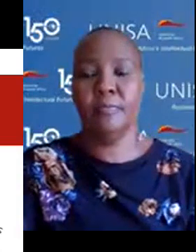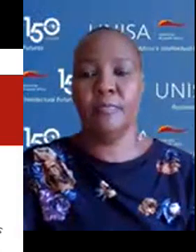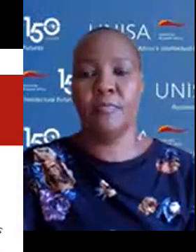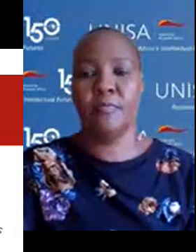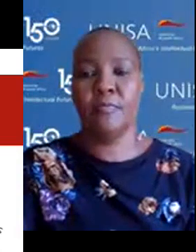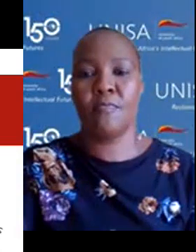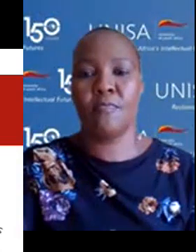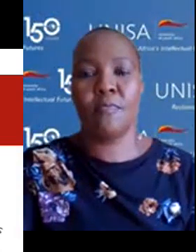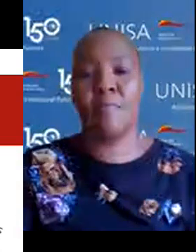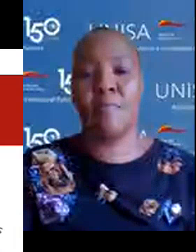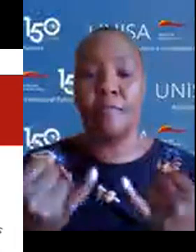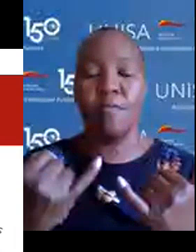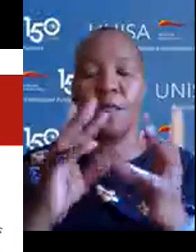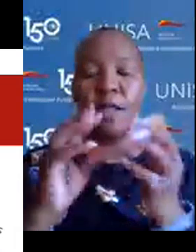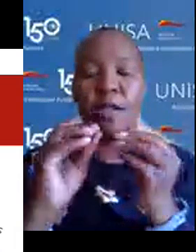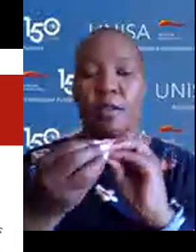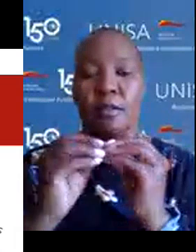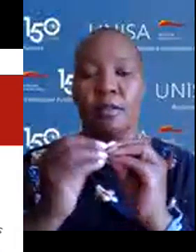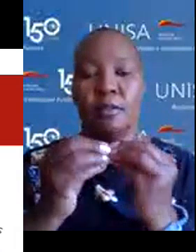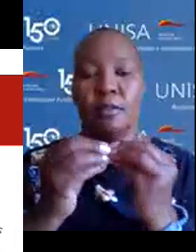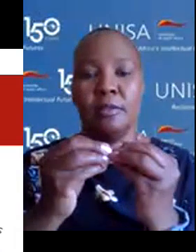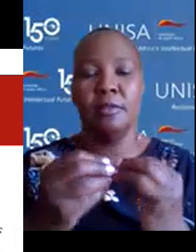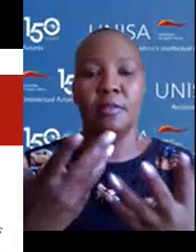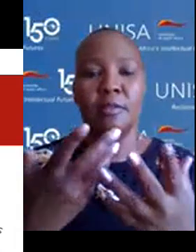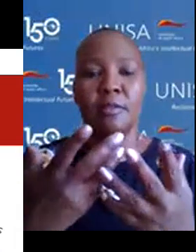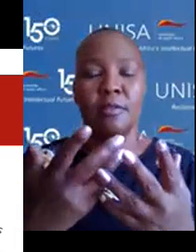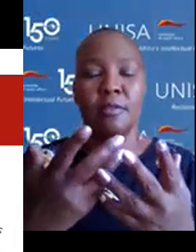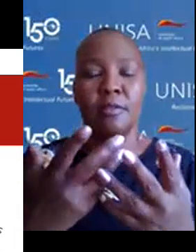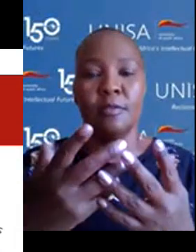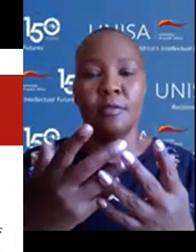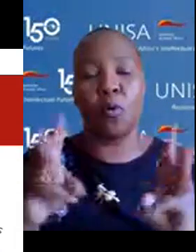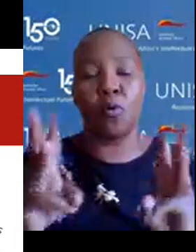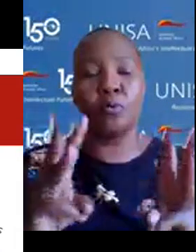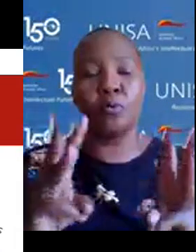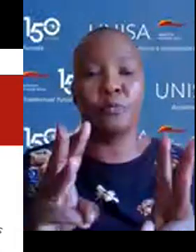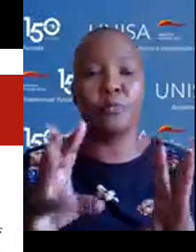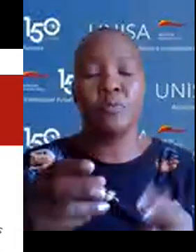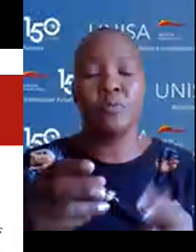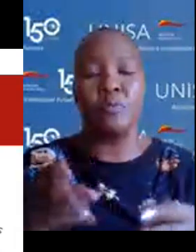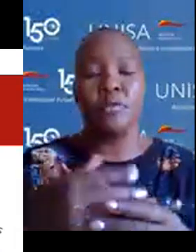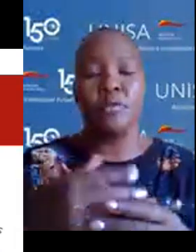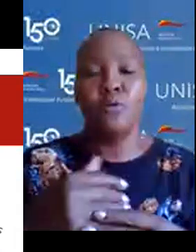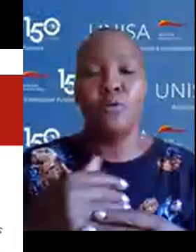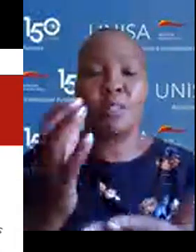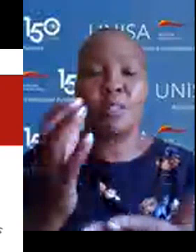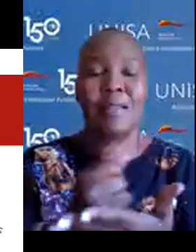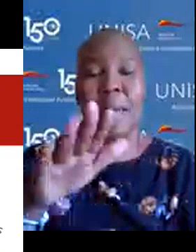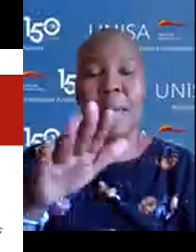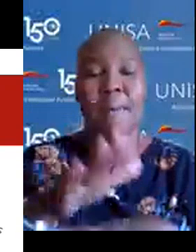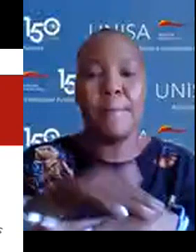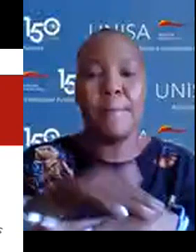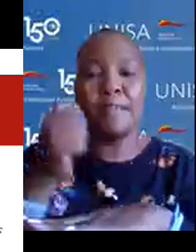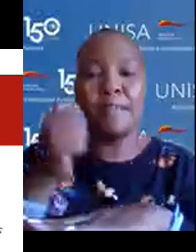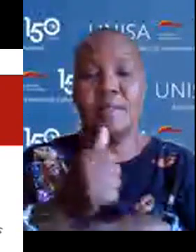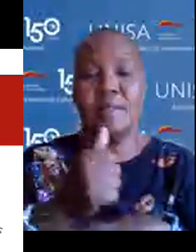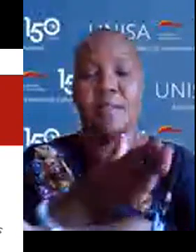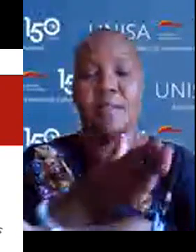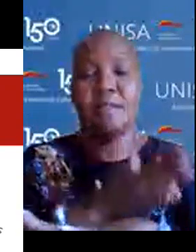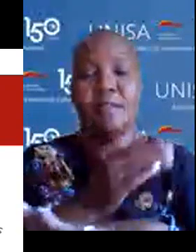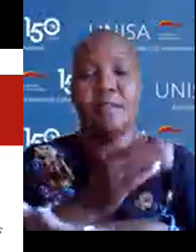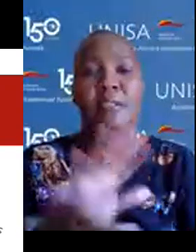Now, we've created a little roadmap, to really take you from the basics to a little bit more advanced features